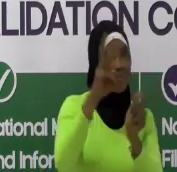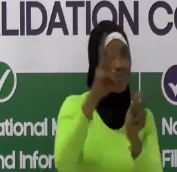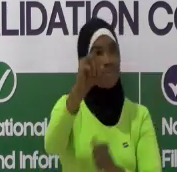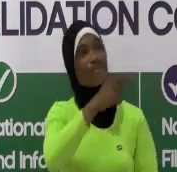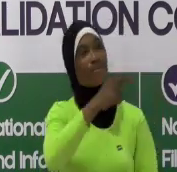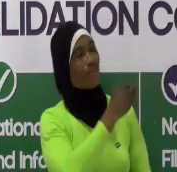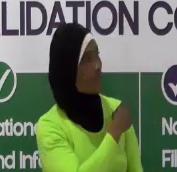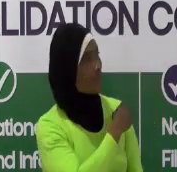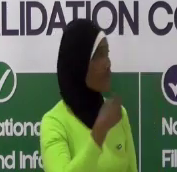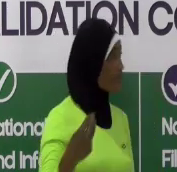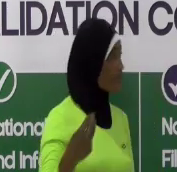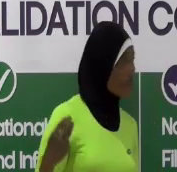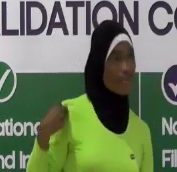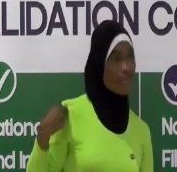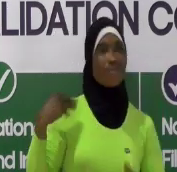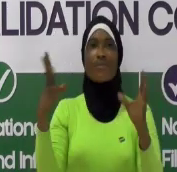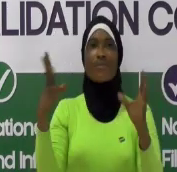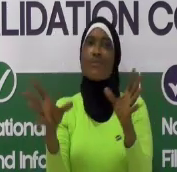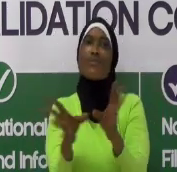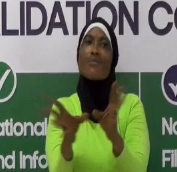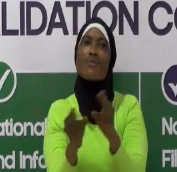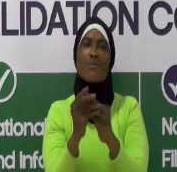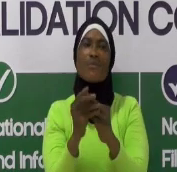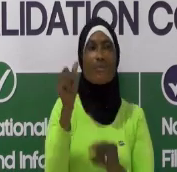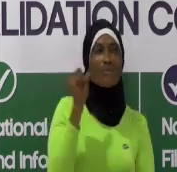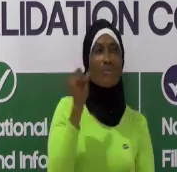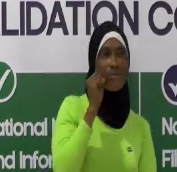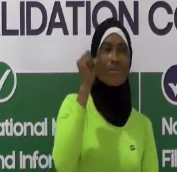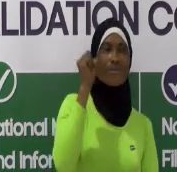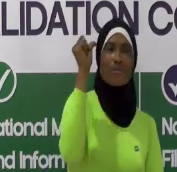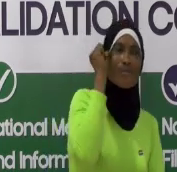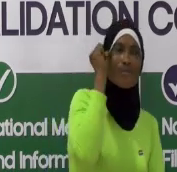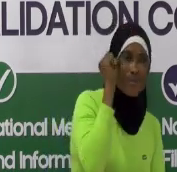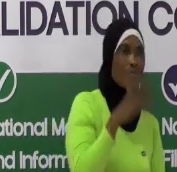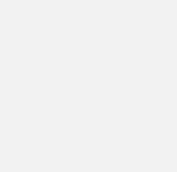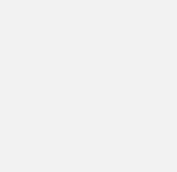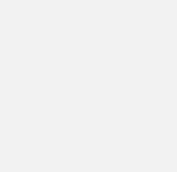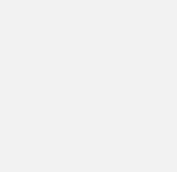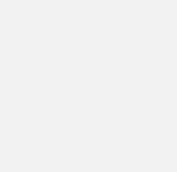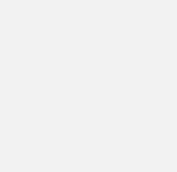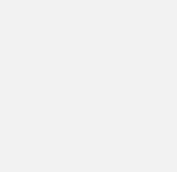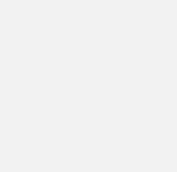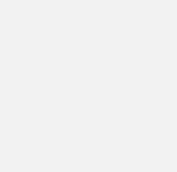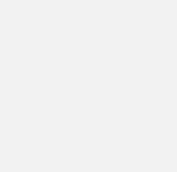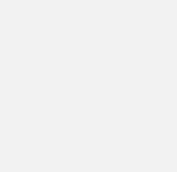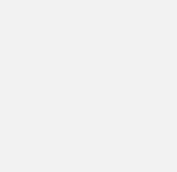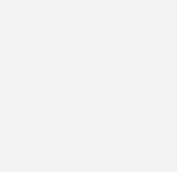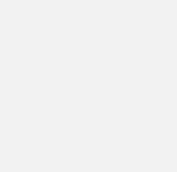very amicable meeting yesterday. Okay. We get a very amicable meeting today.